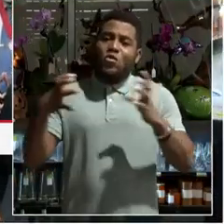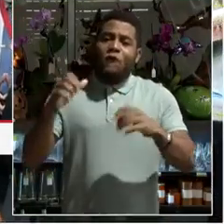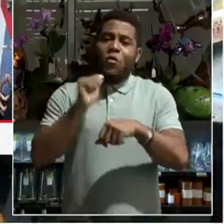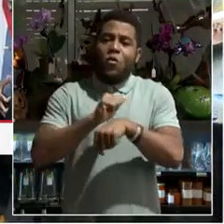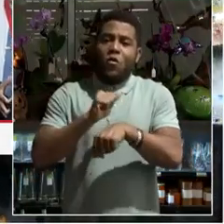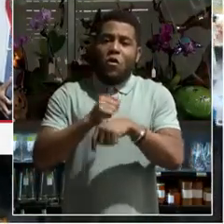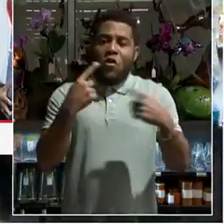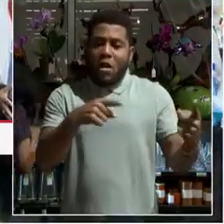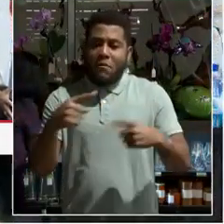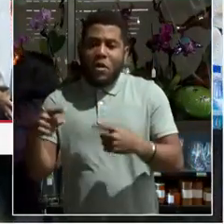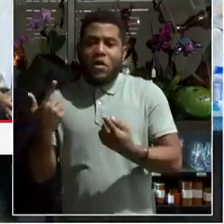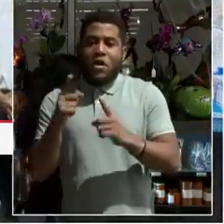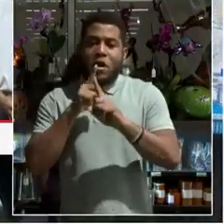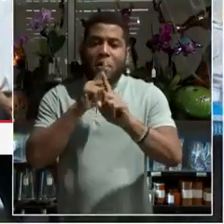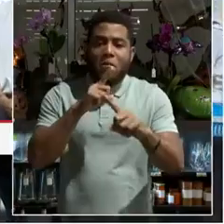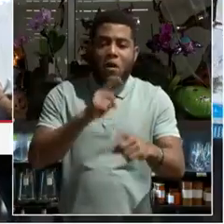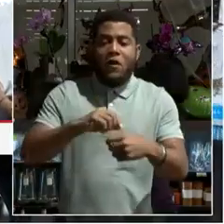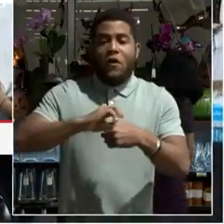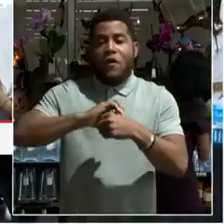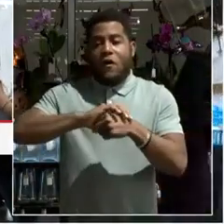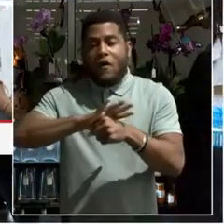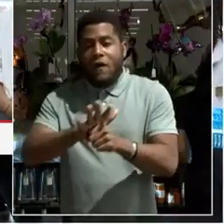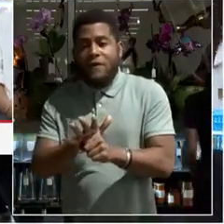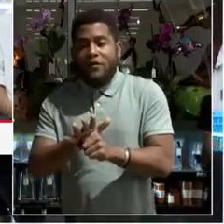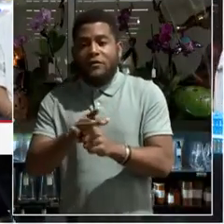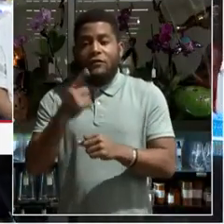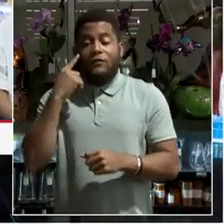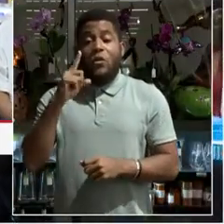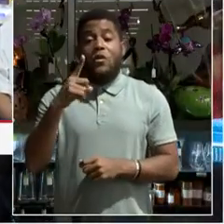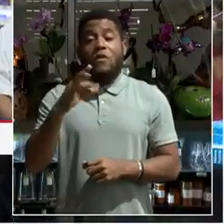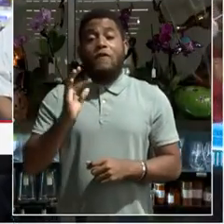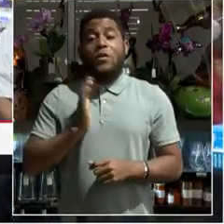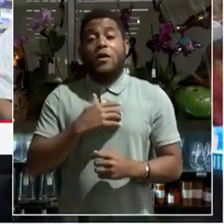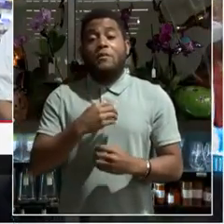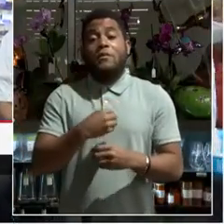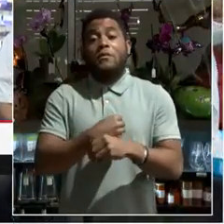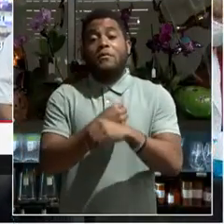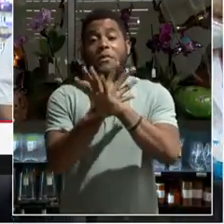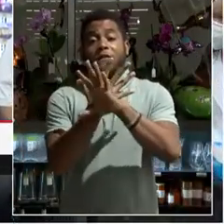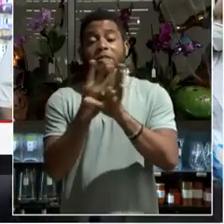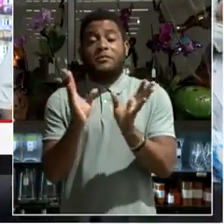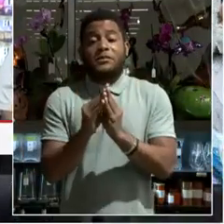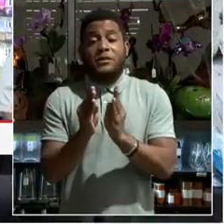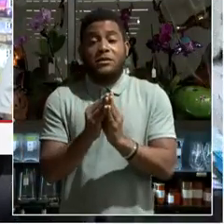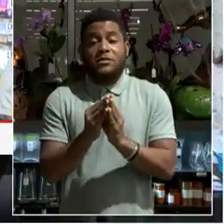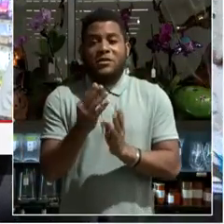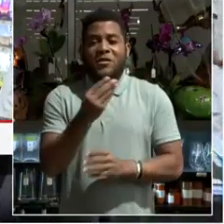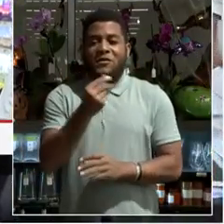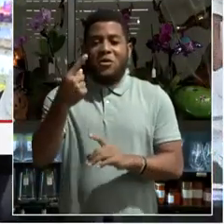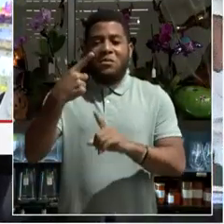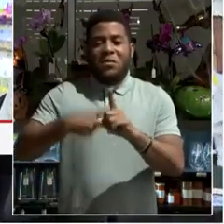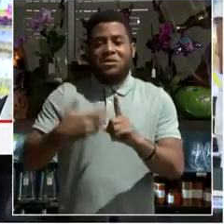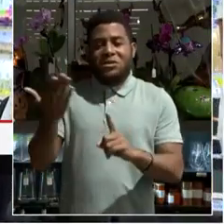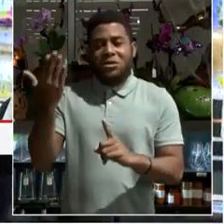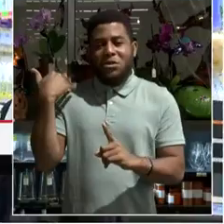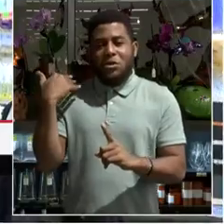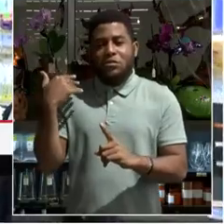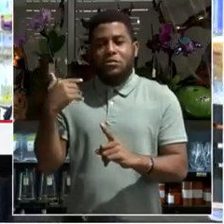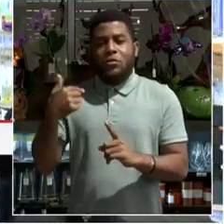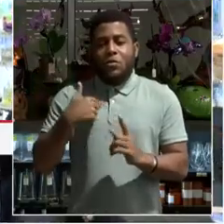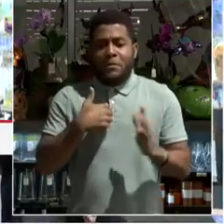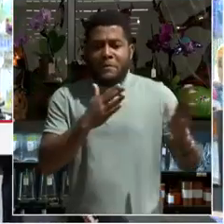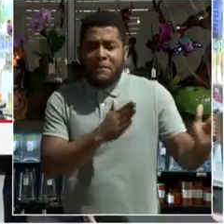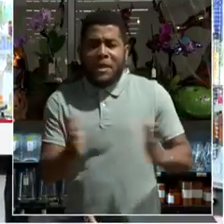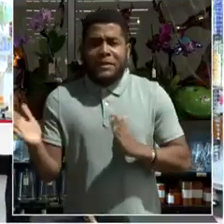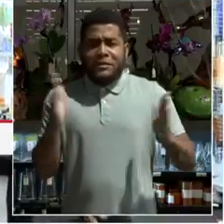our virtual meetings about several months ago, we were planning logistics and talking